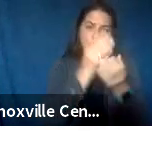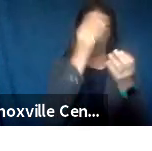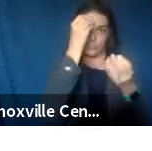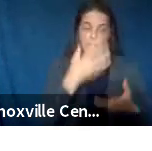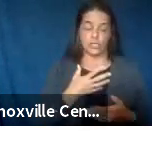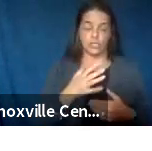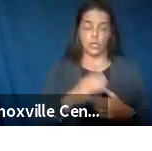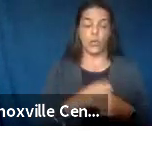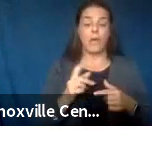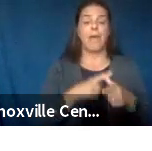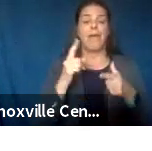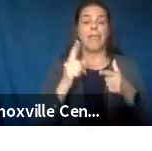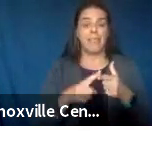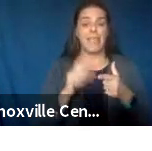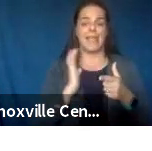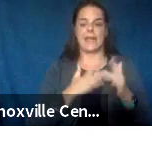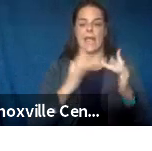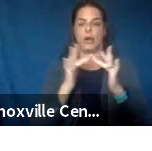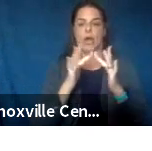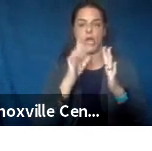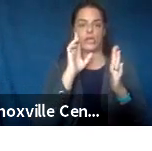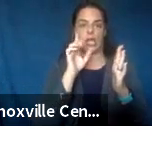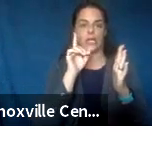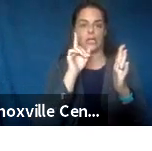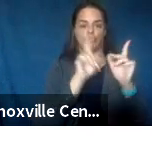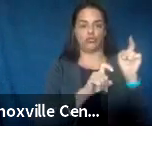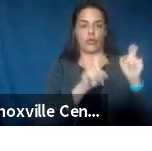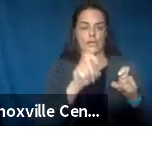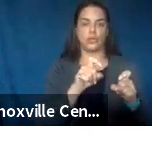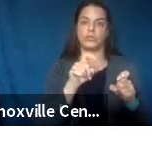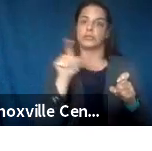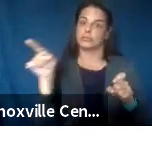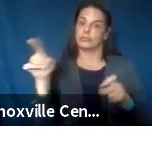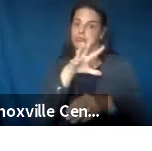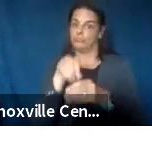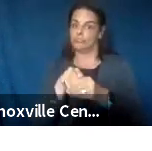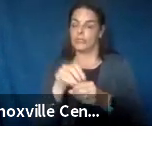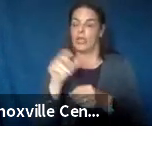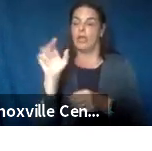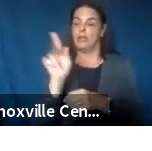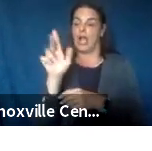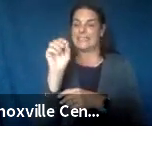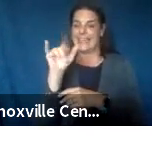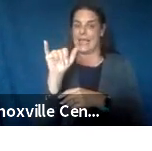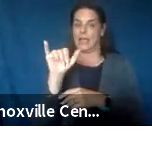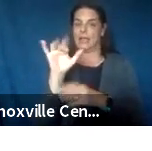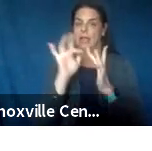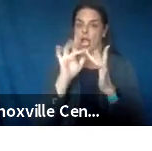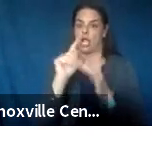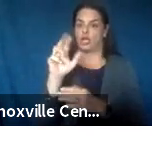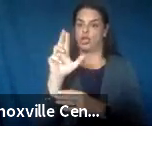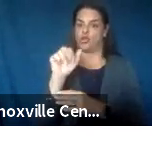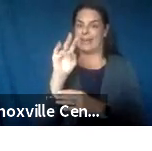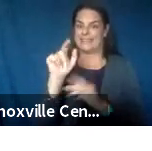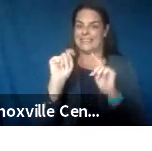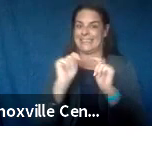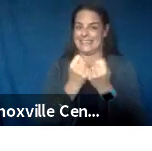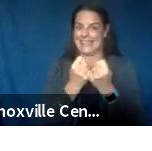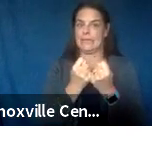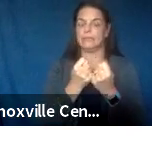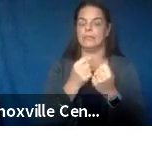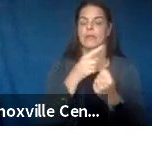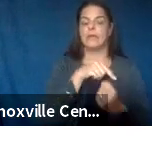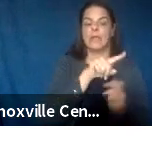From there, our contact tracers, who are an extension of the county's contact tracing team, begin their work.